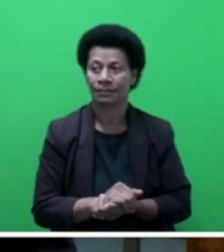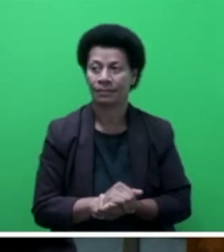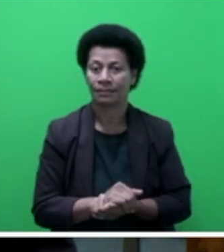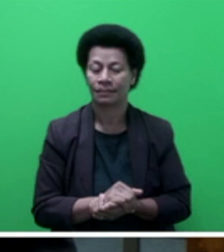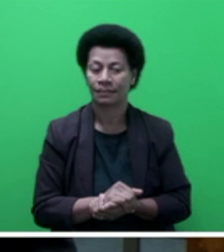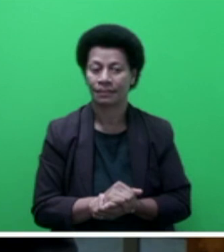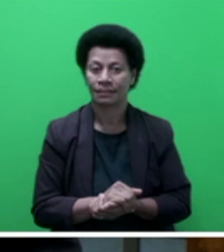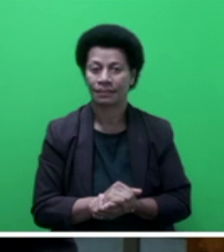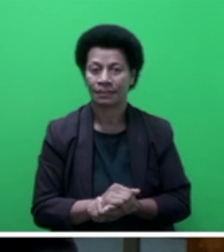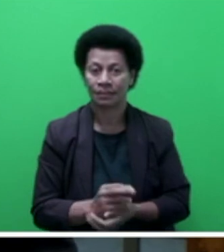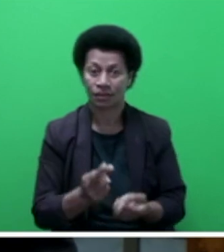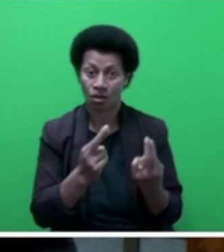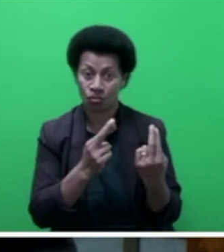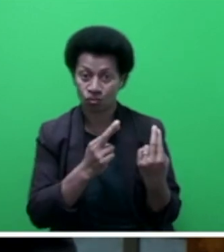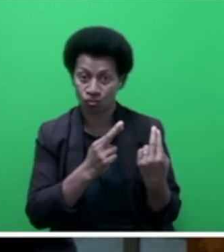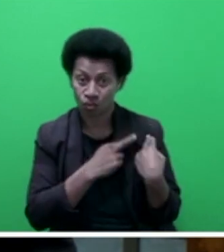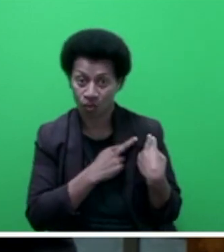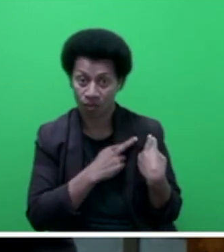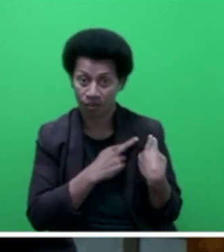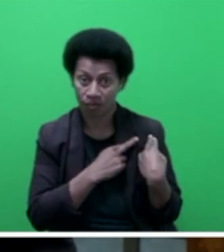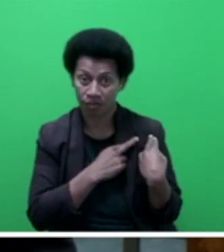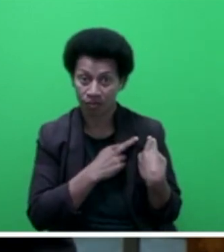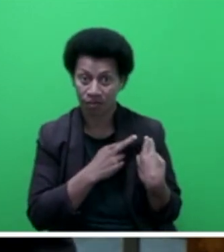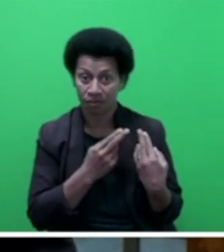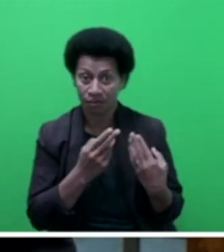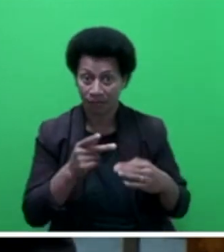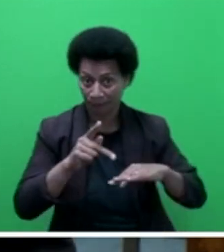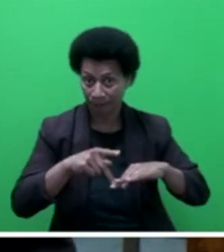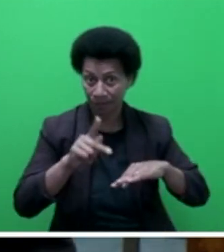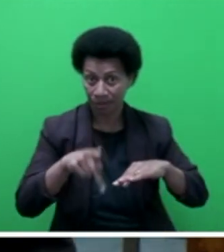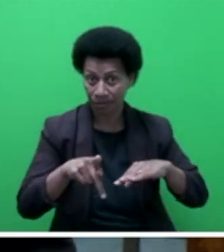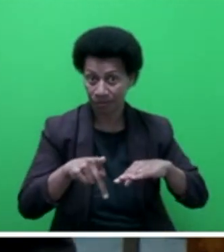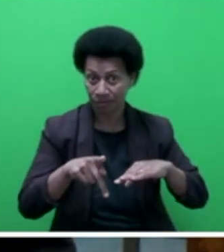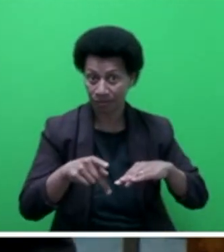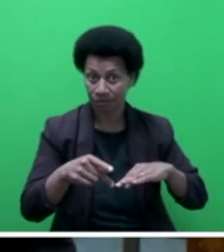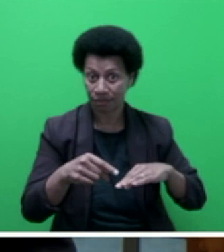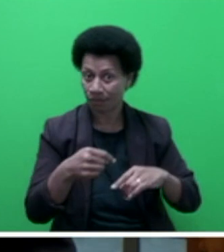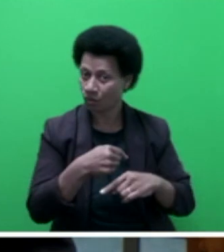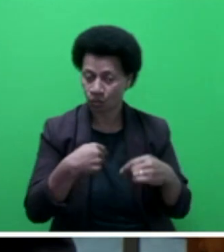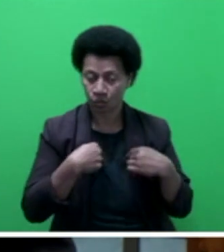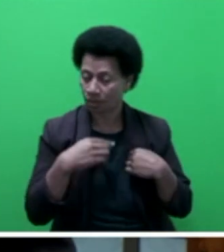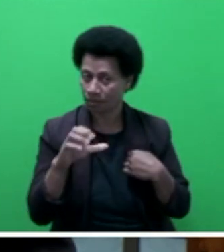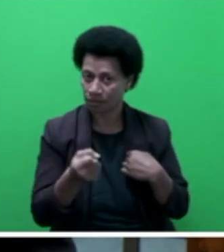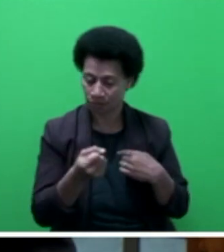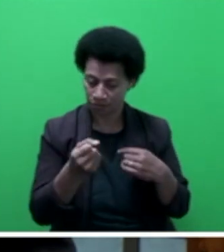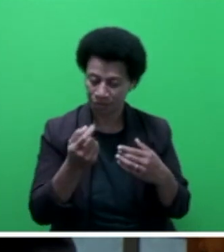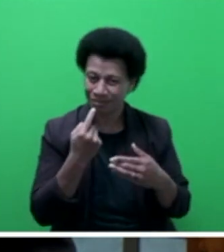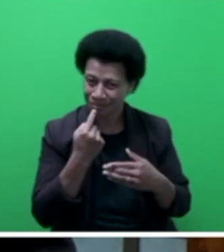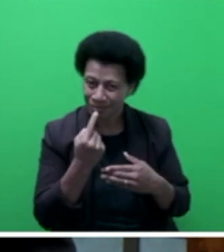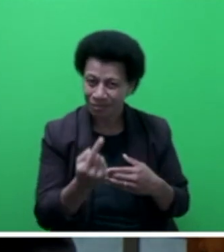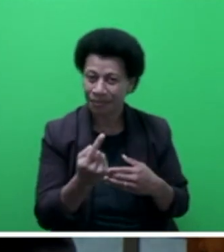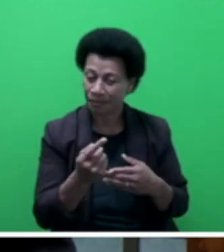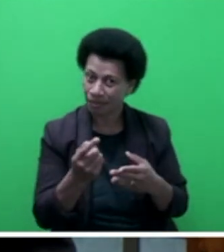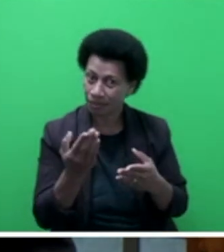In our role as parliamentarians, we must always emphasize that violence against women is